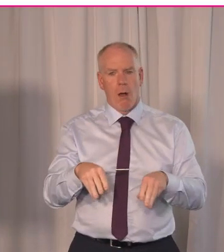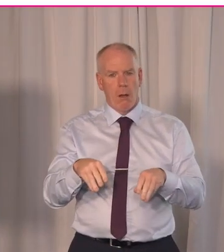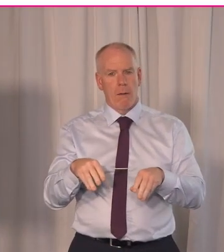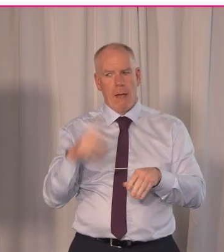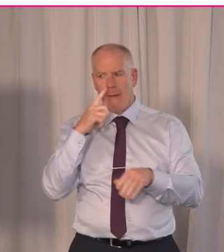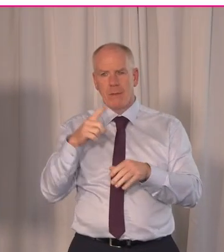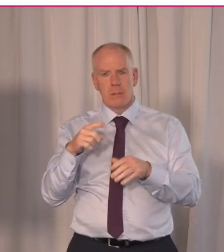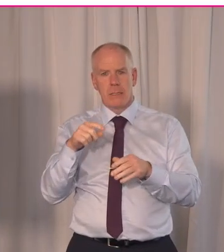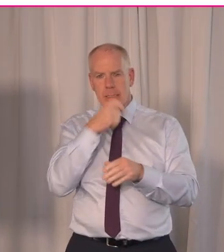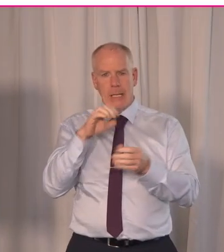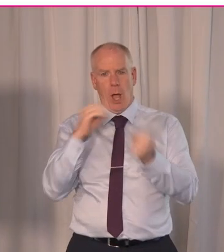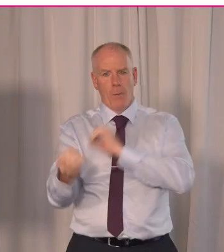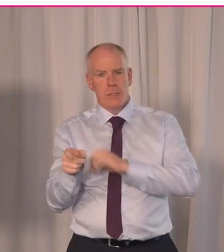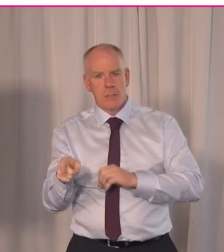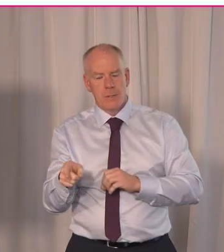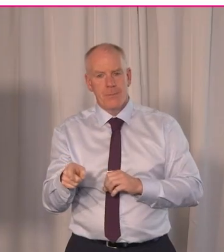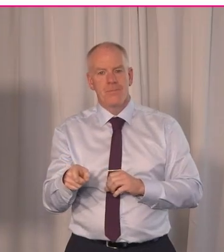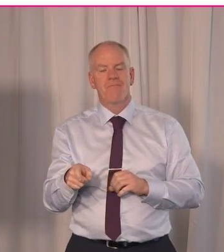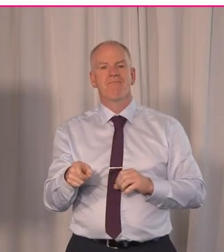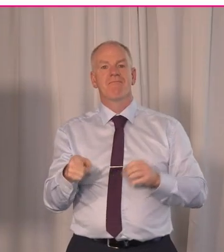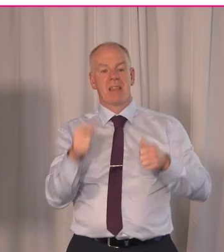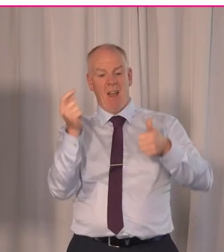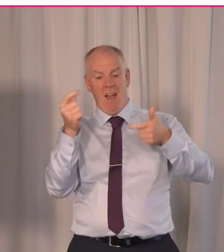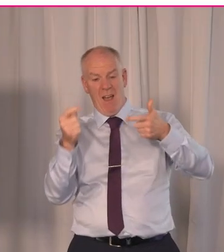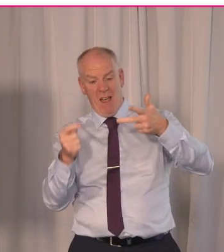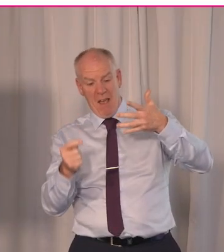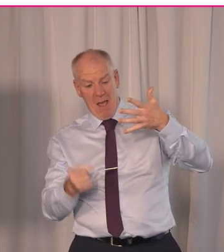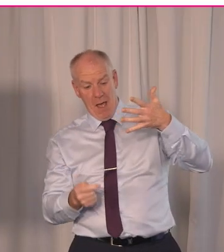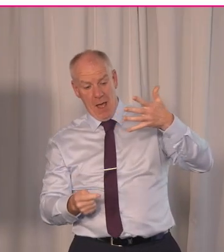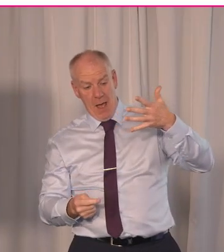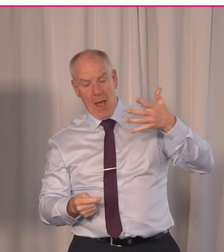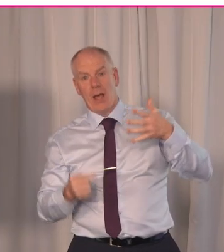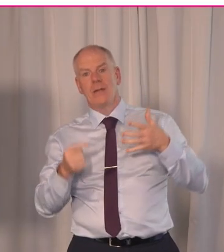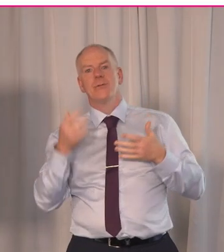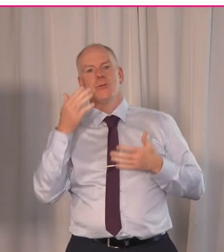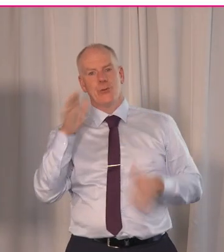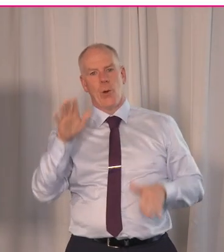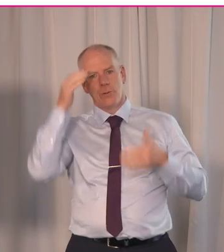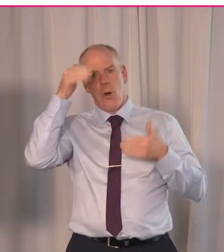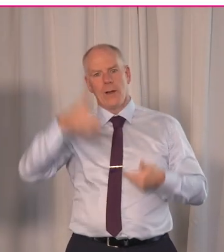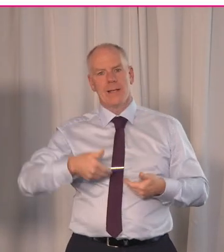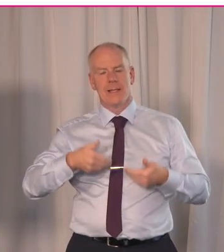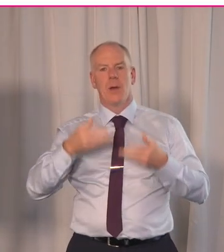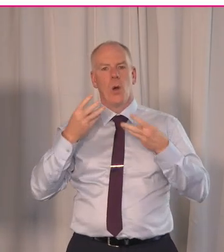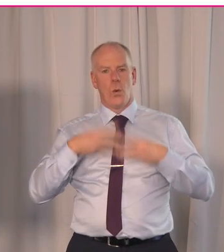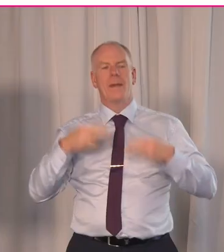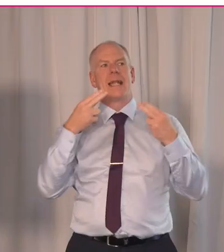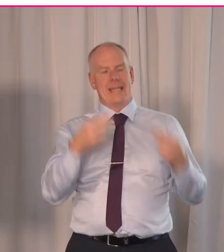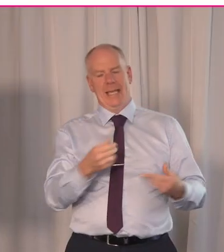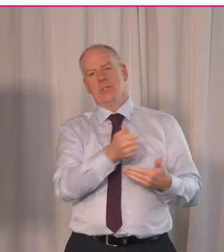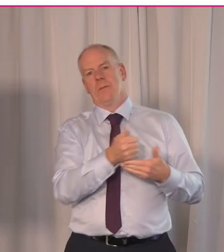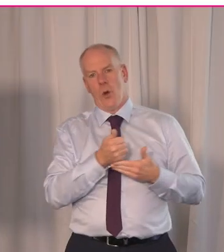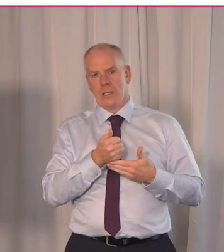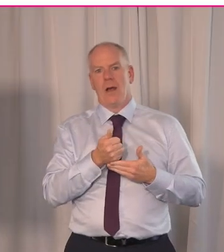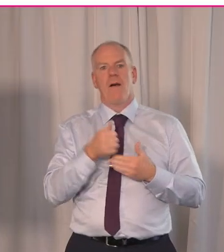contrary. So when we put all this together, it shows that autistic people or autistic women need individualised support. I'm